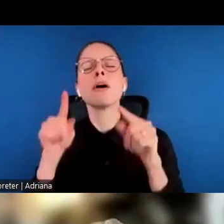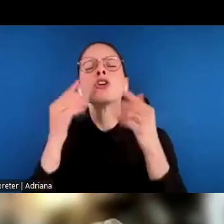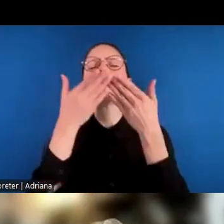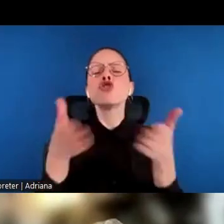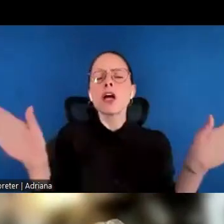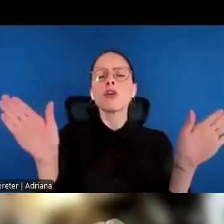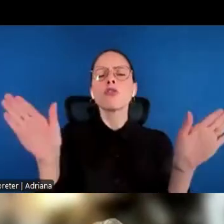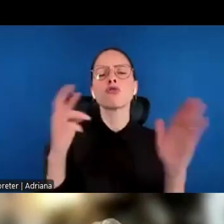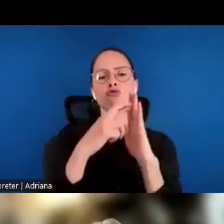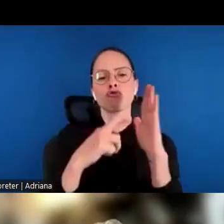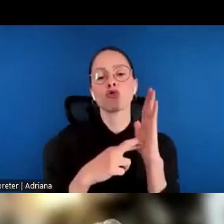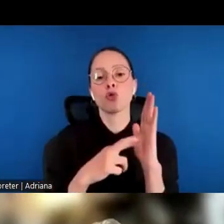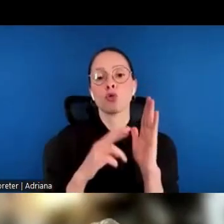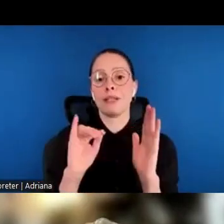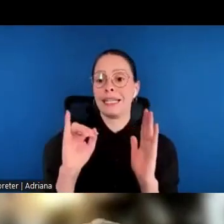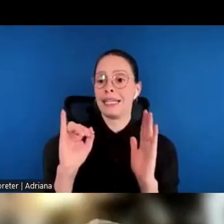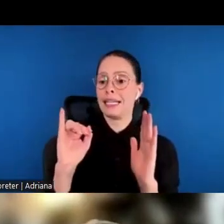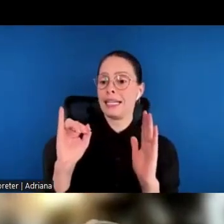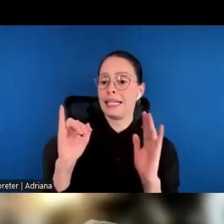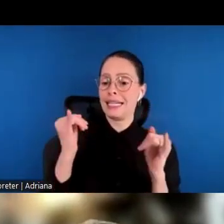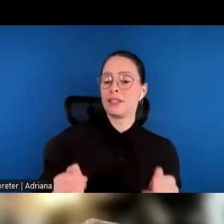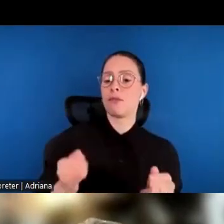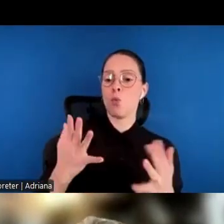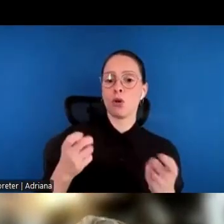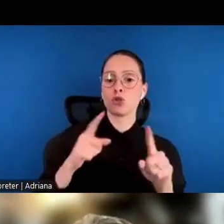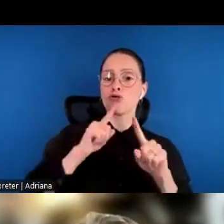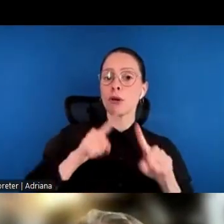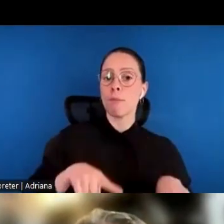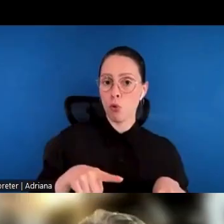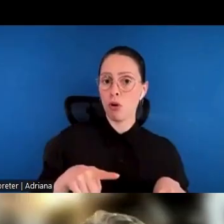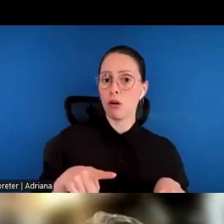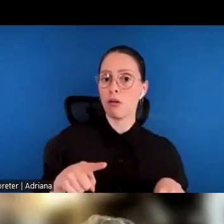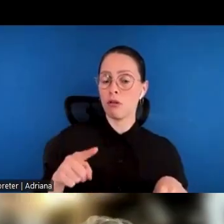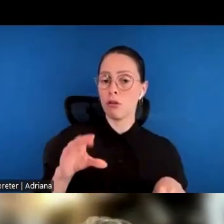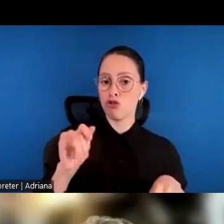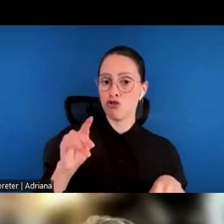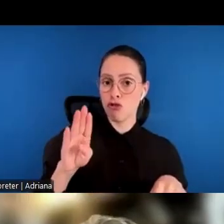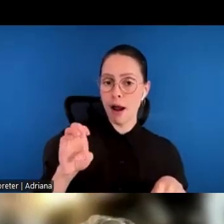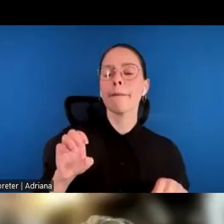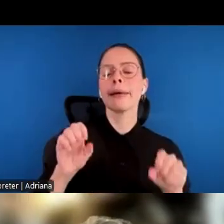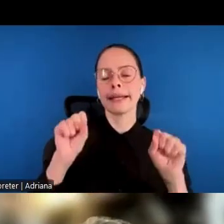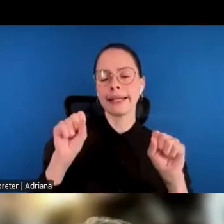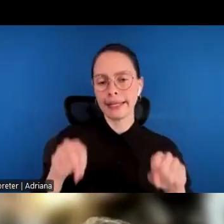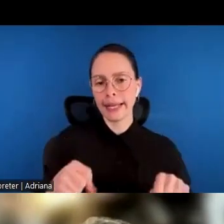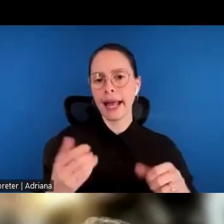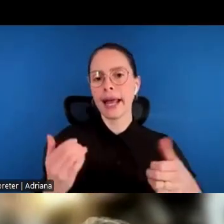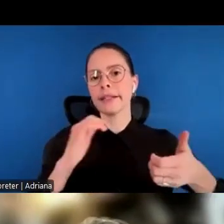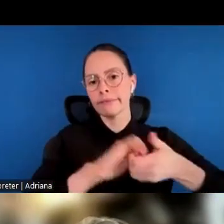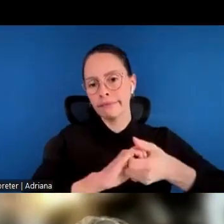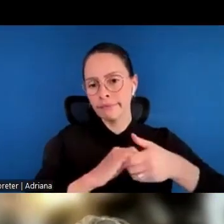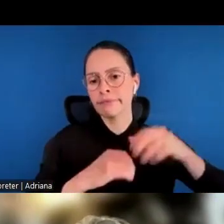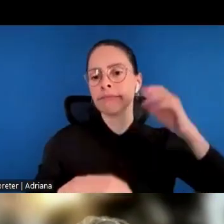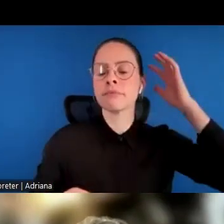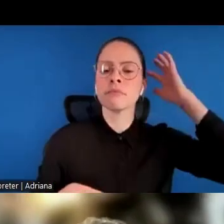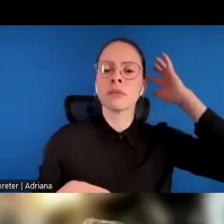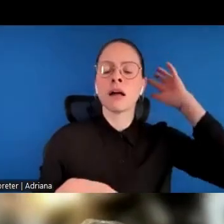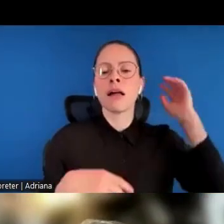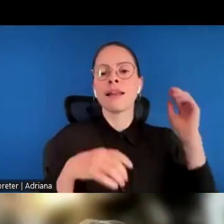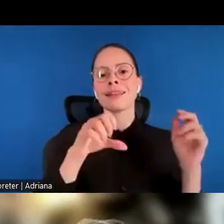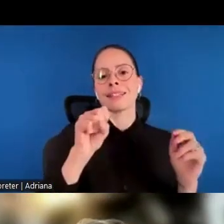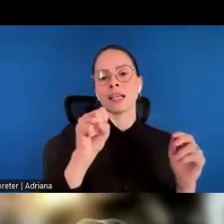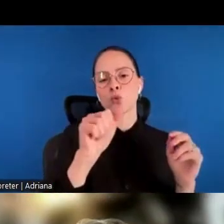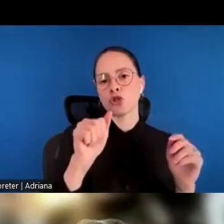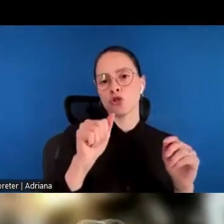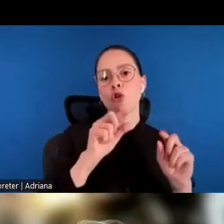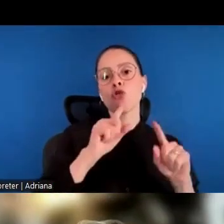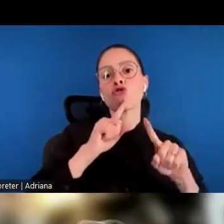an individual who wants to report a crime can do so by working with the DoD's sexual assault response program